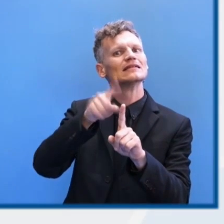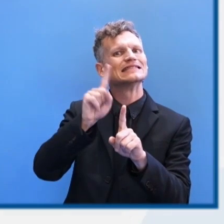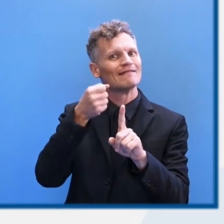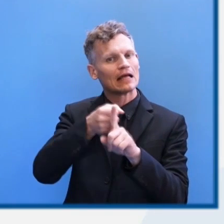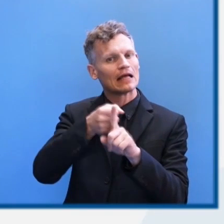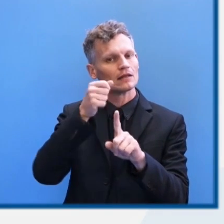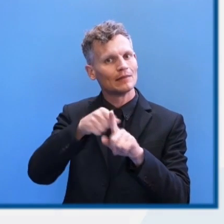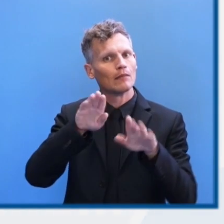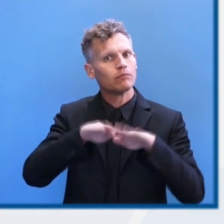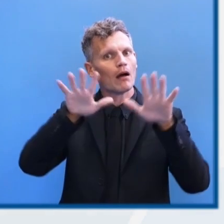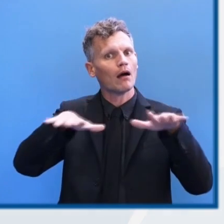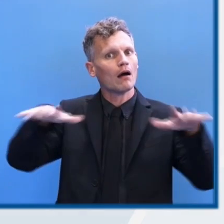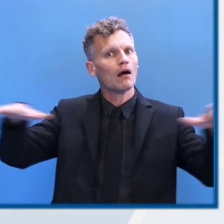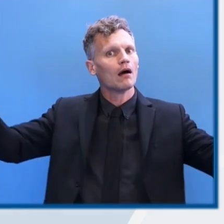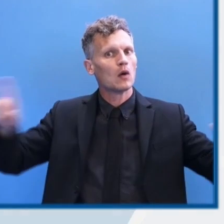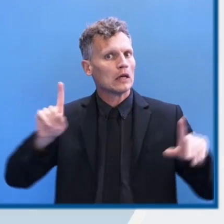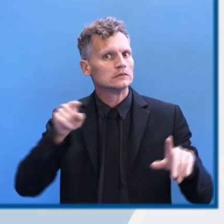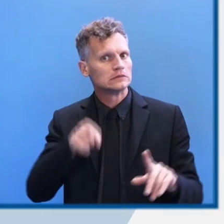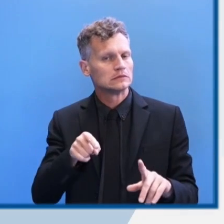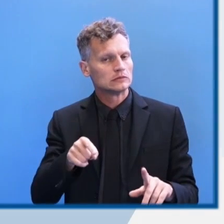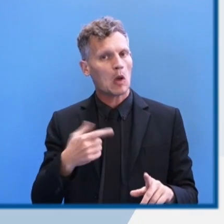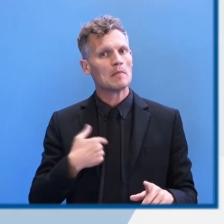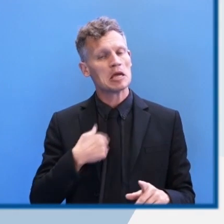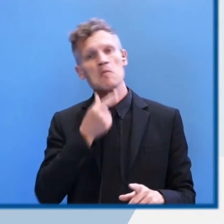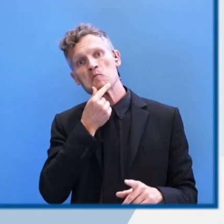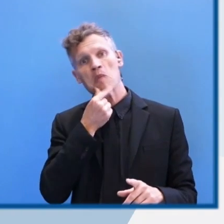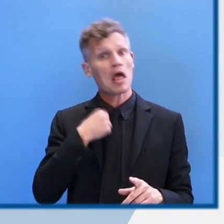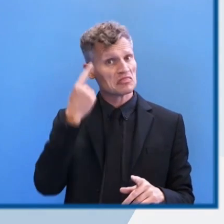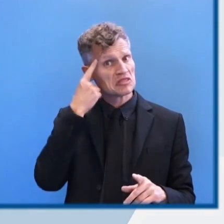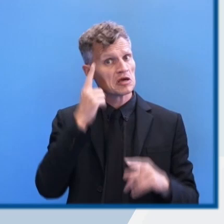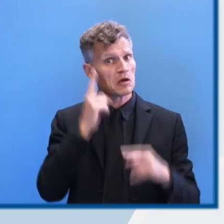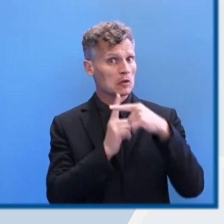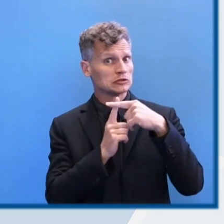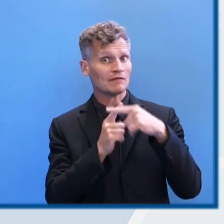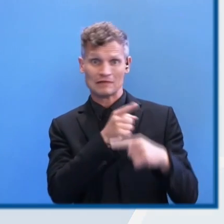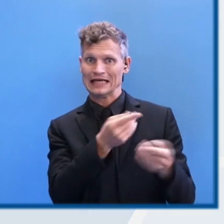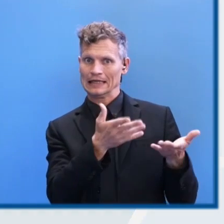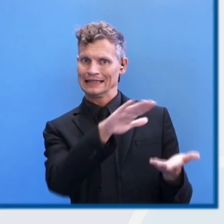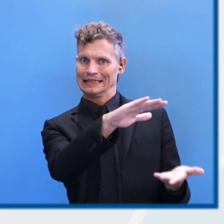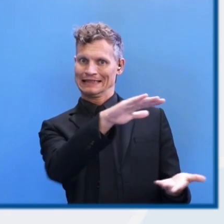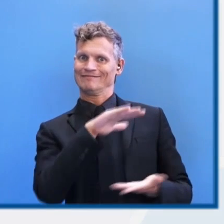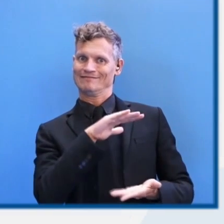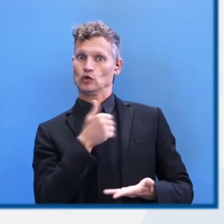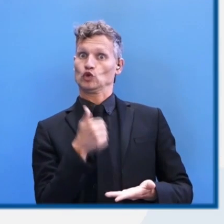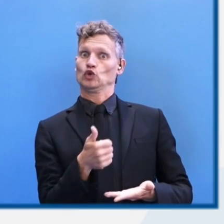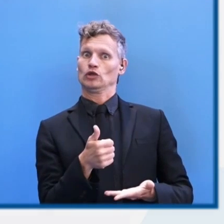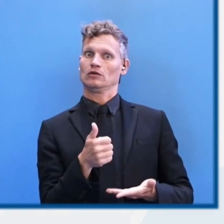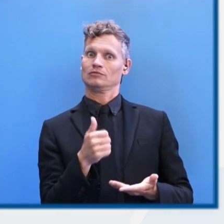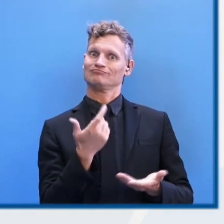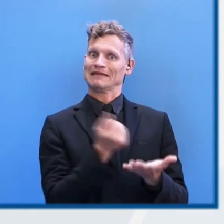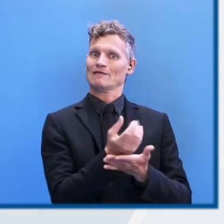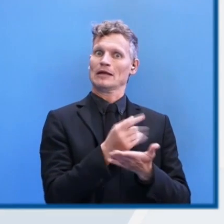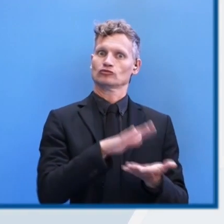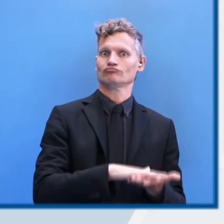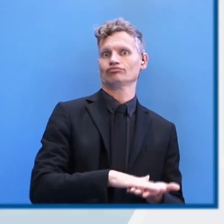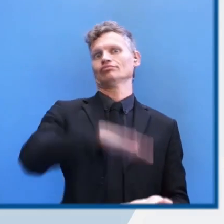I'm actually quite optimistic that this will provide a good source of data, so to say, to